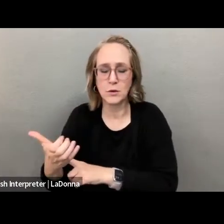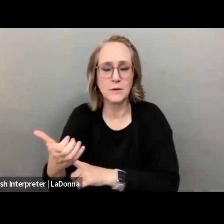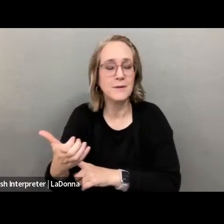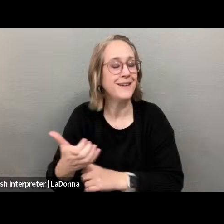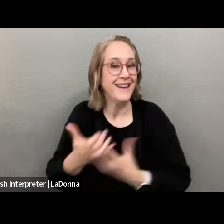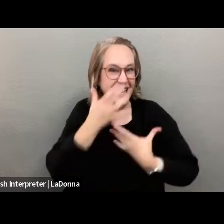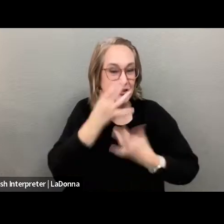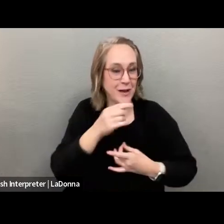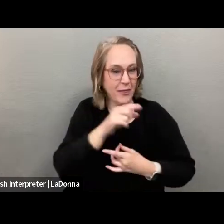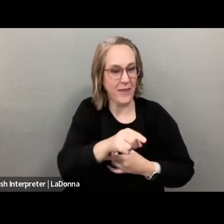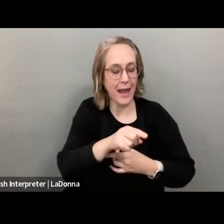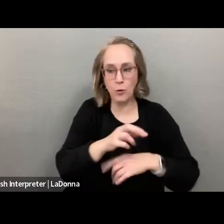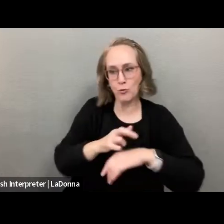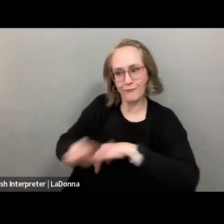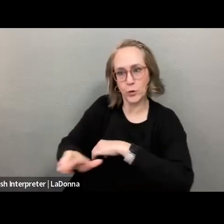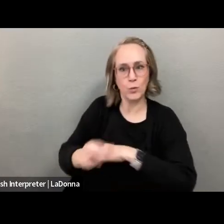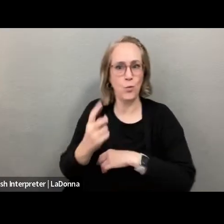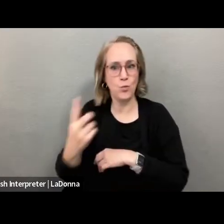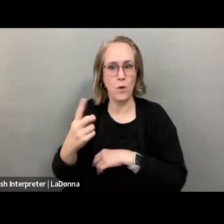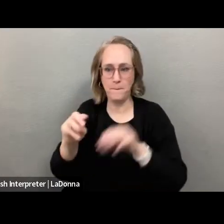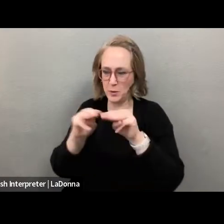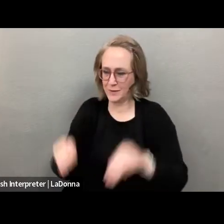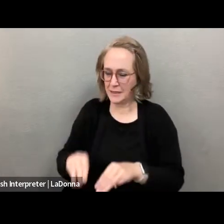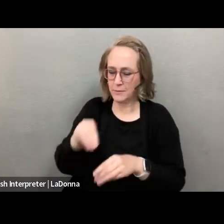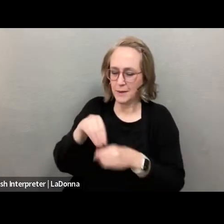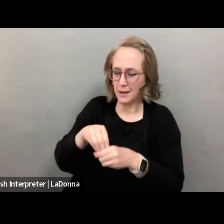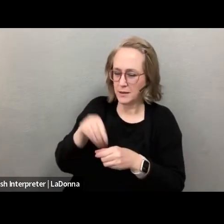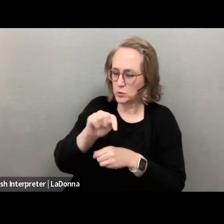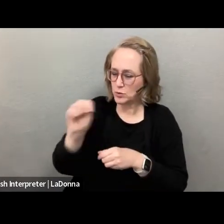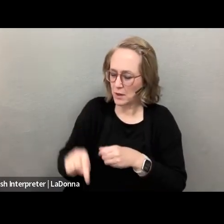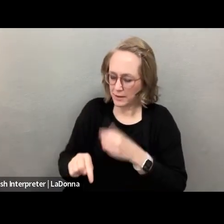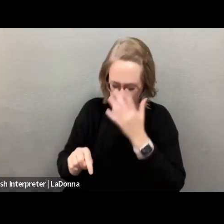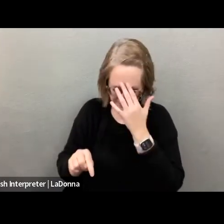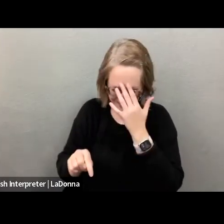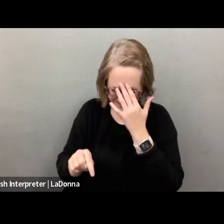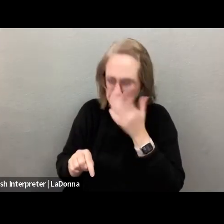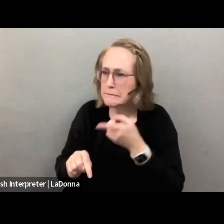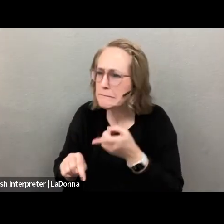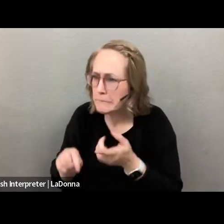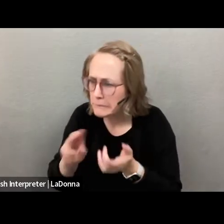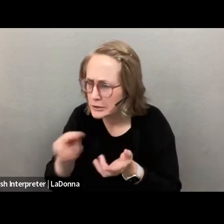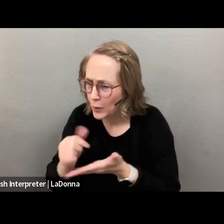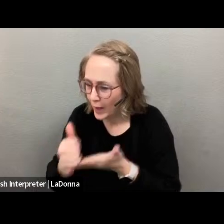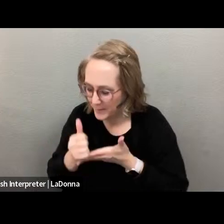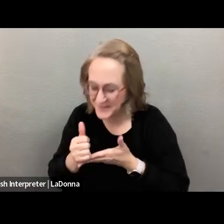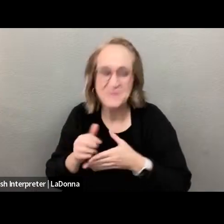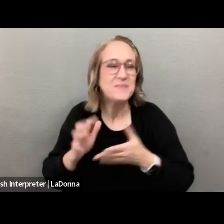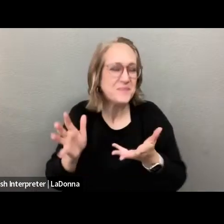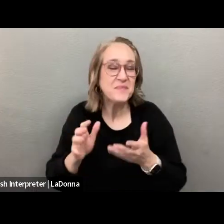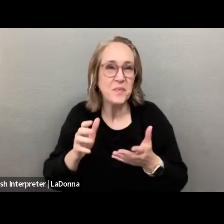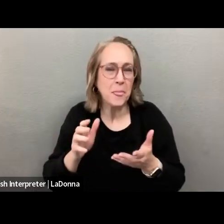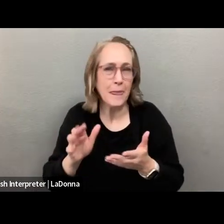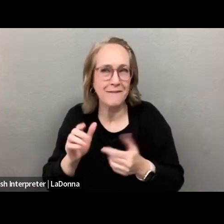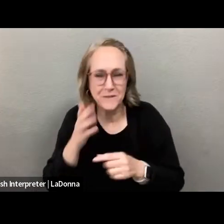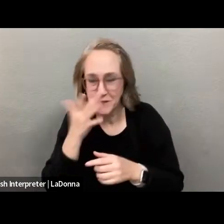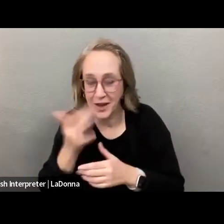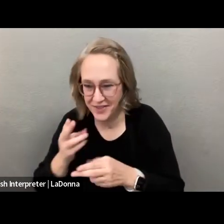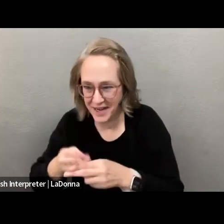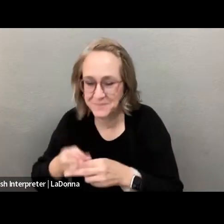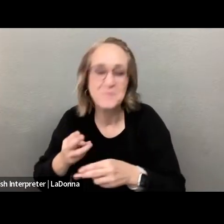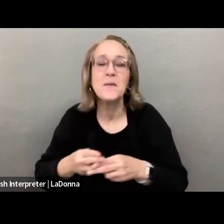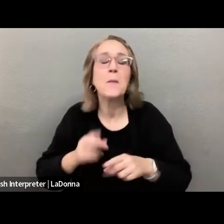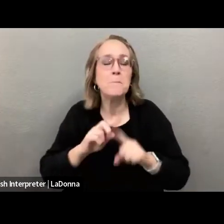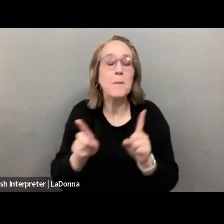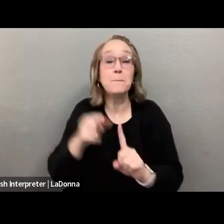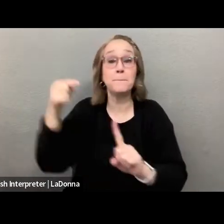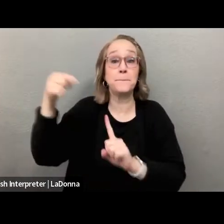a museum down in Tucson, and I'm trying to think of the name of it. Michelle will help me. But people are just interested. How do we make sure that our